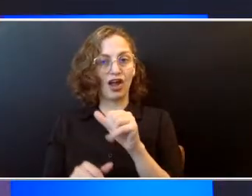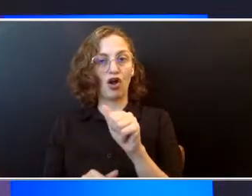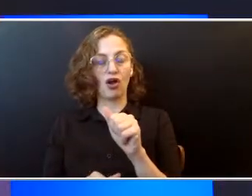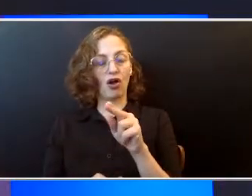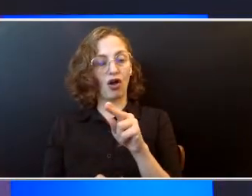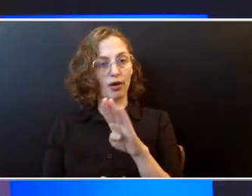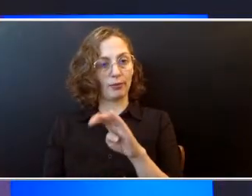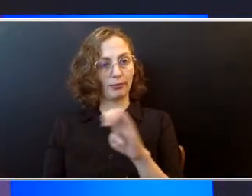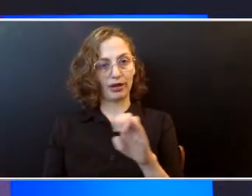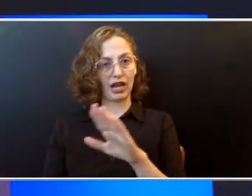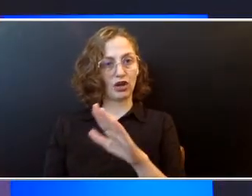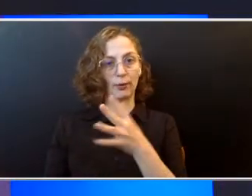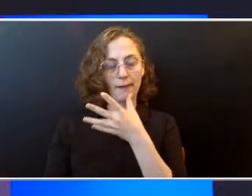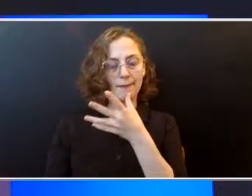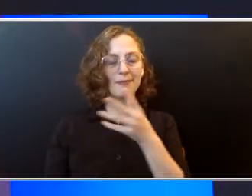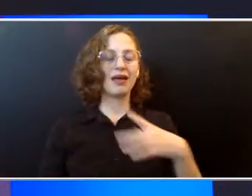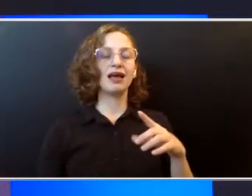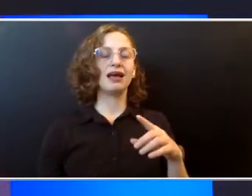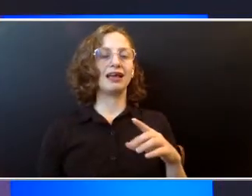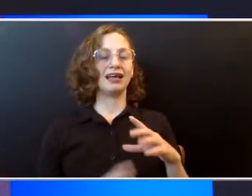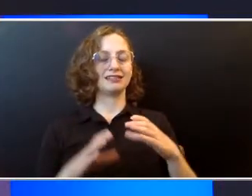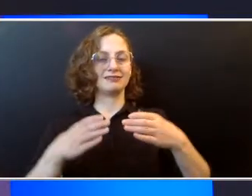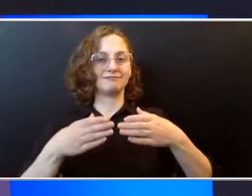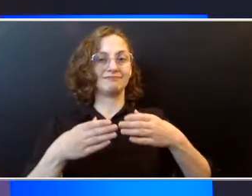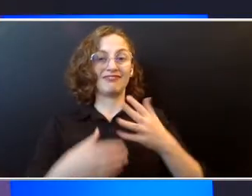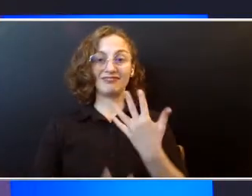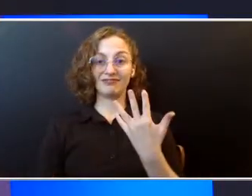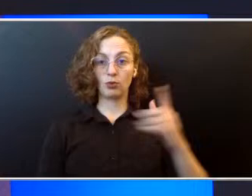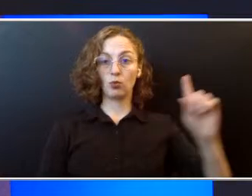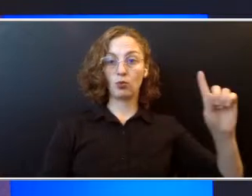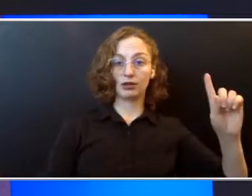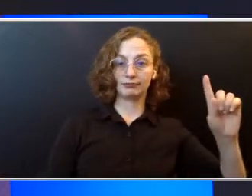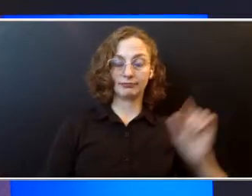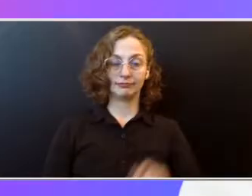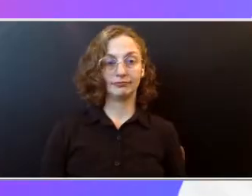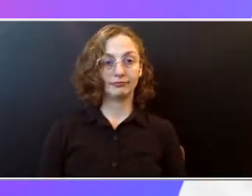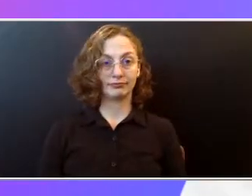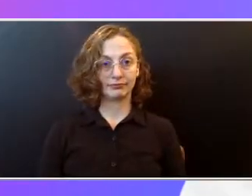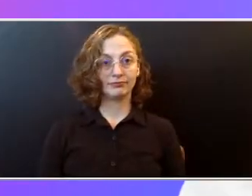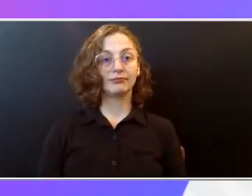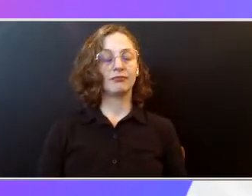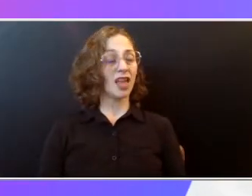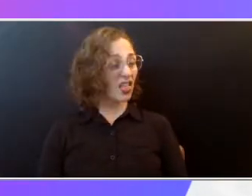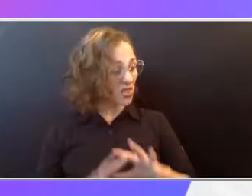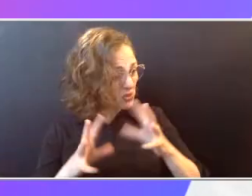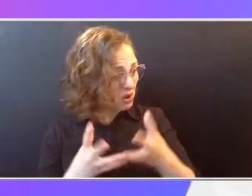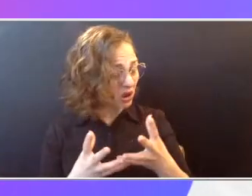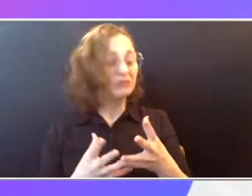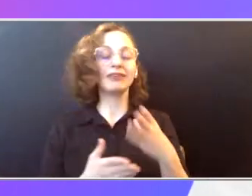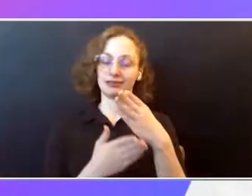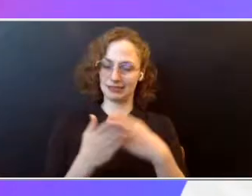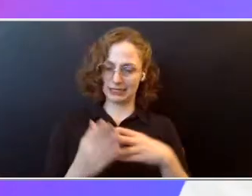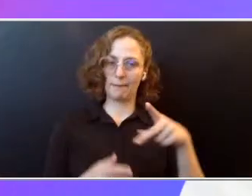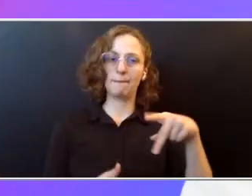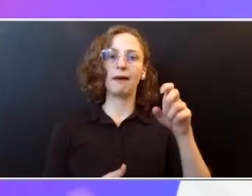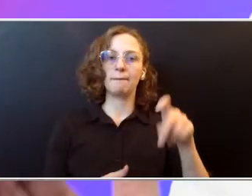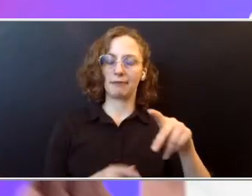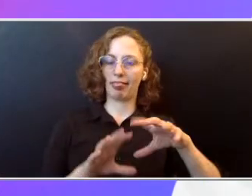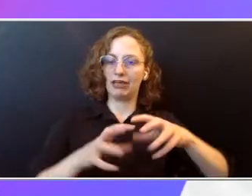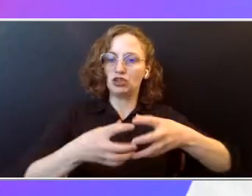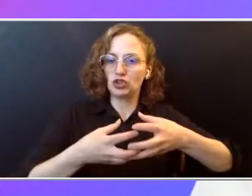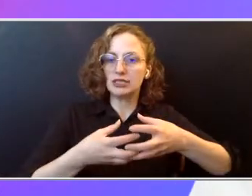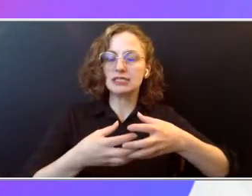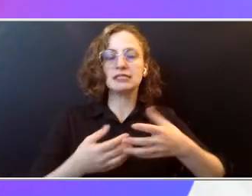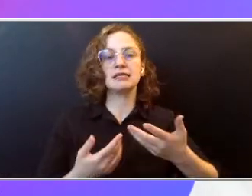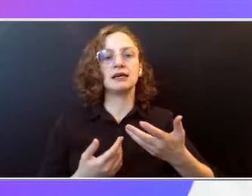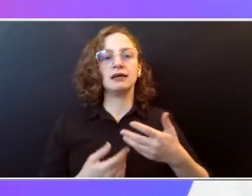the world. And some populations, such as Asian Indians and African Americans, it's